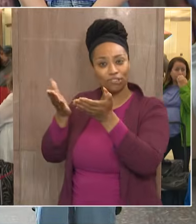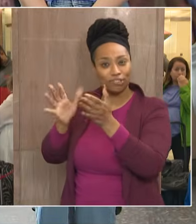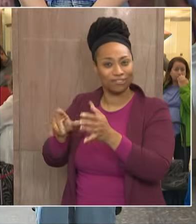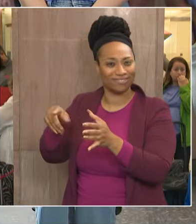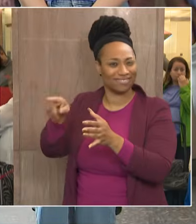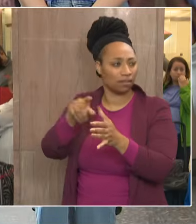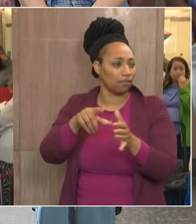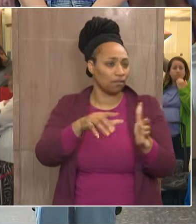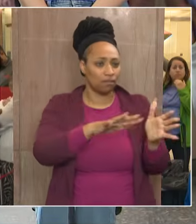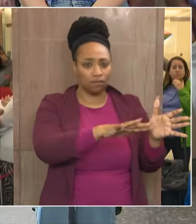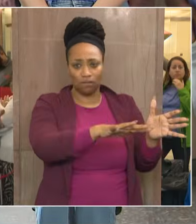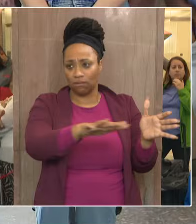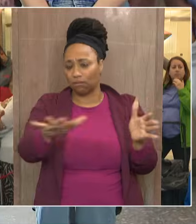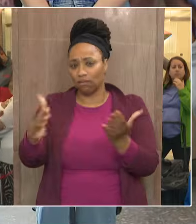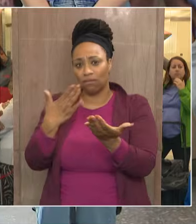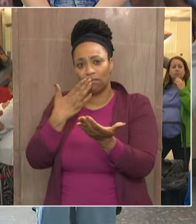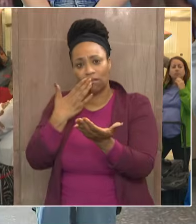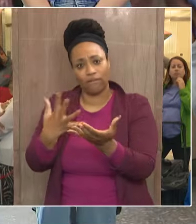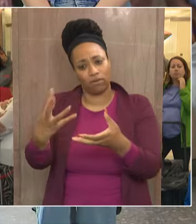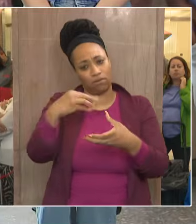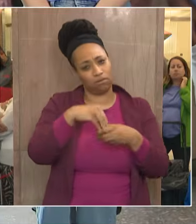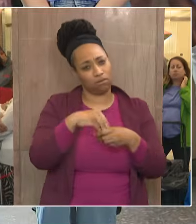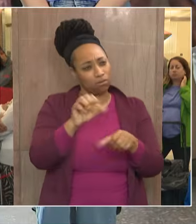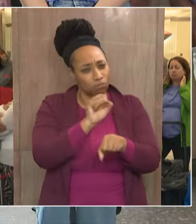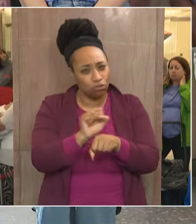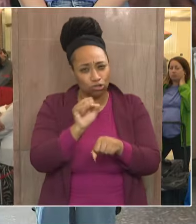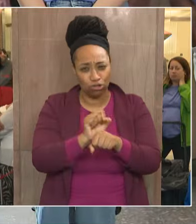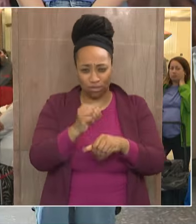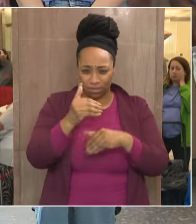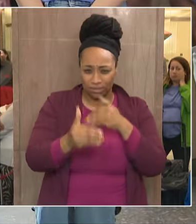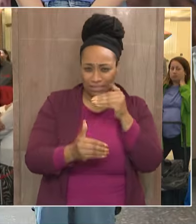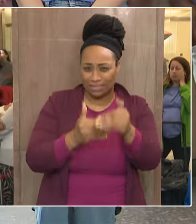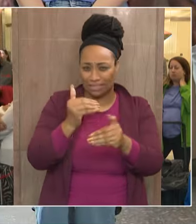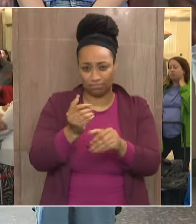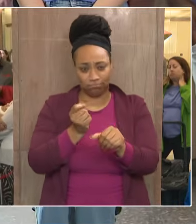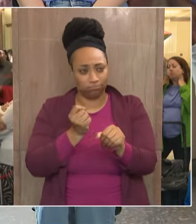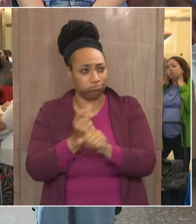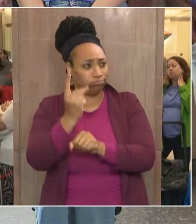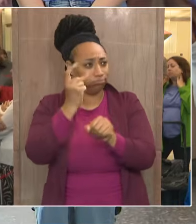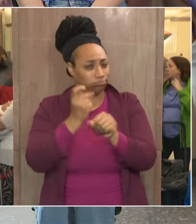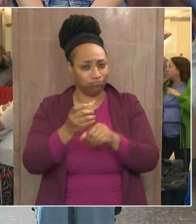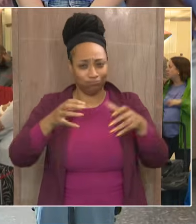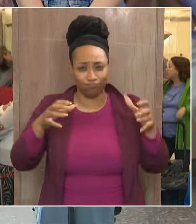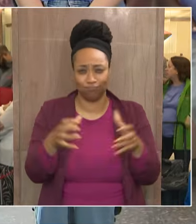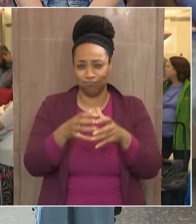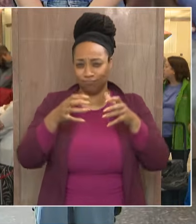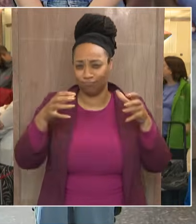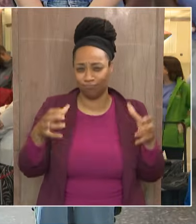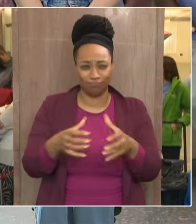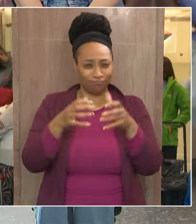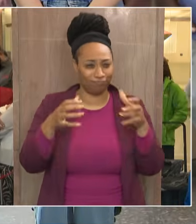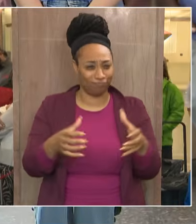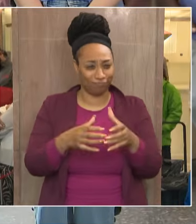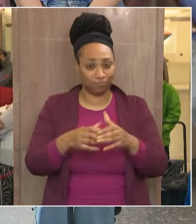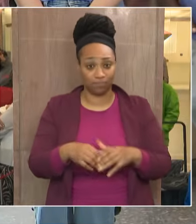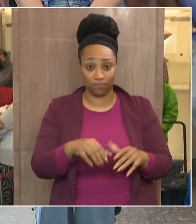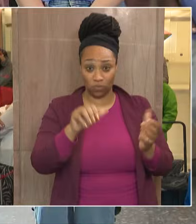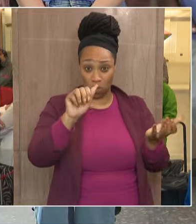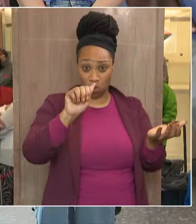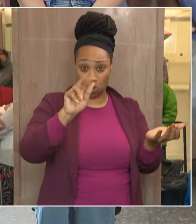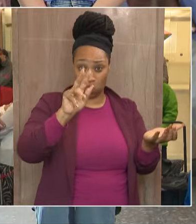the festival year after year. Art All Night is truly a labor of love, and it shows